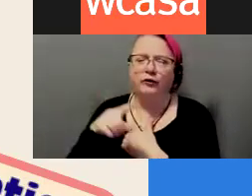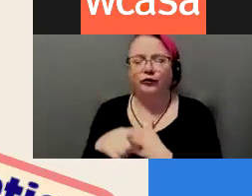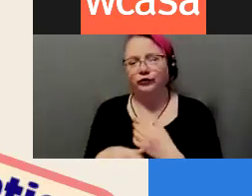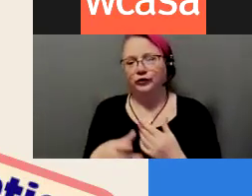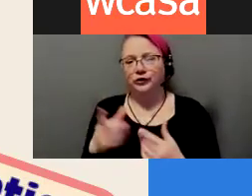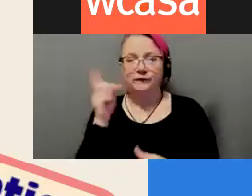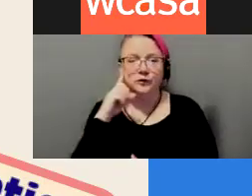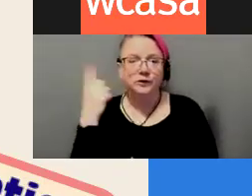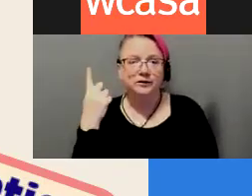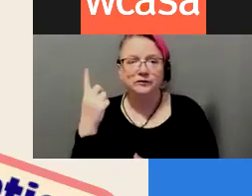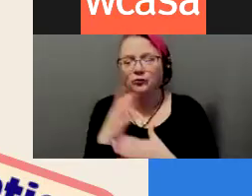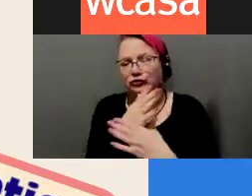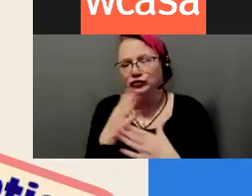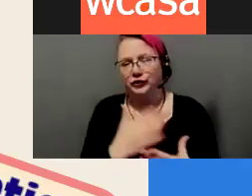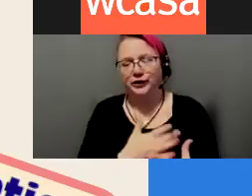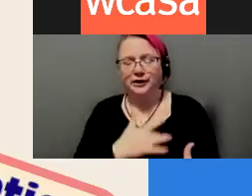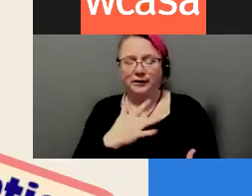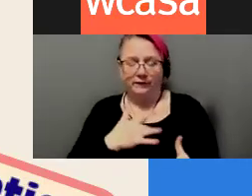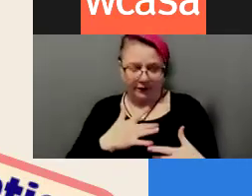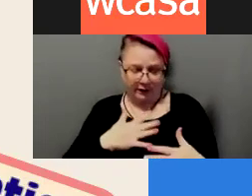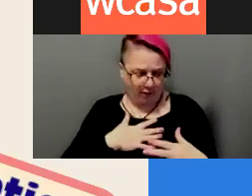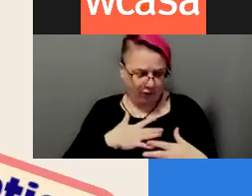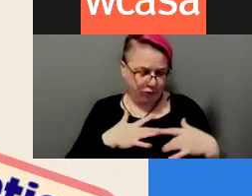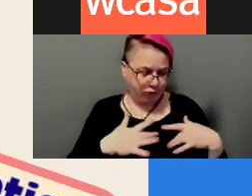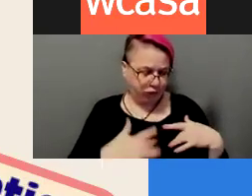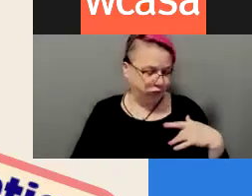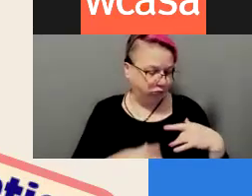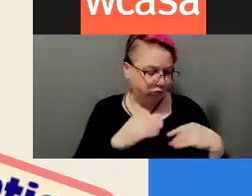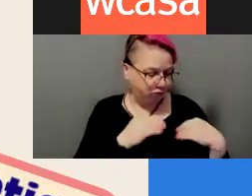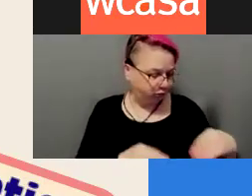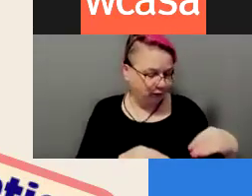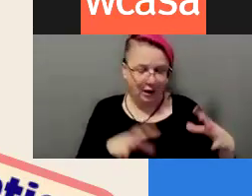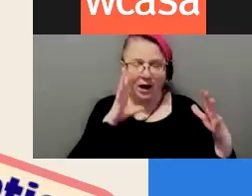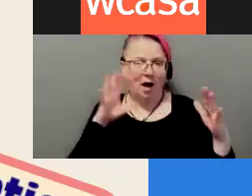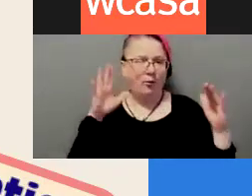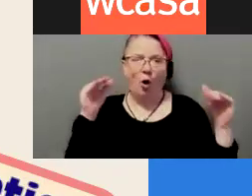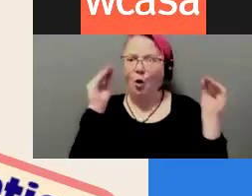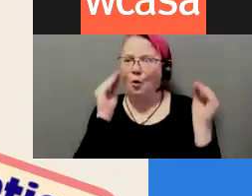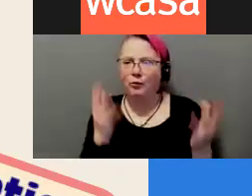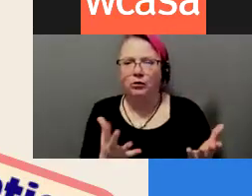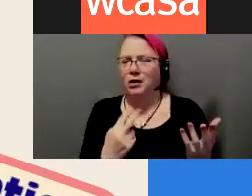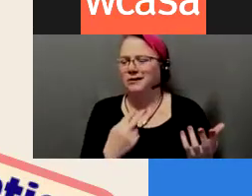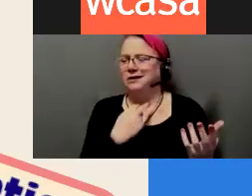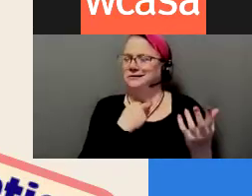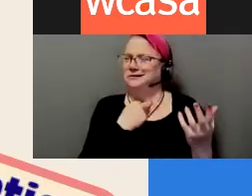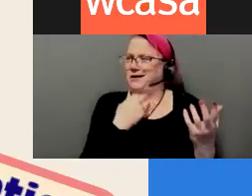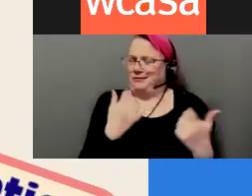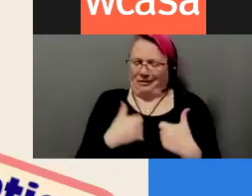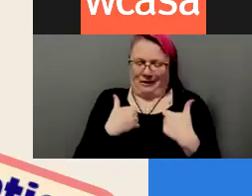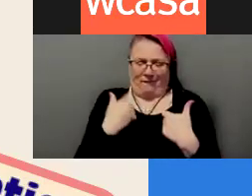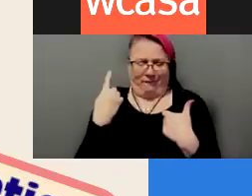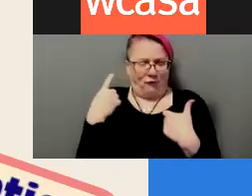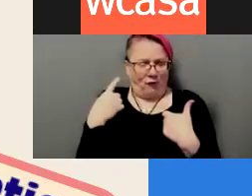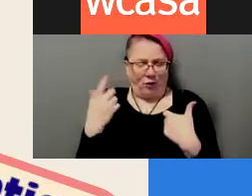someone sharing feelings of feeling empty or hopeless, that they're trapped or having no reason to live, they